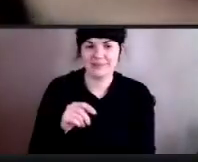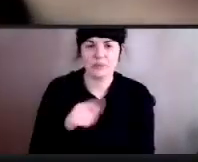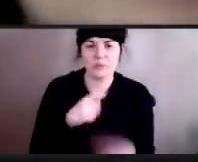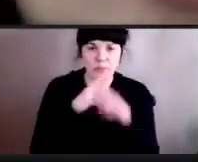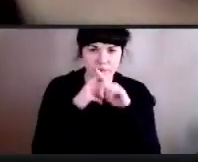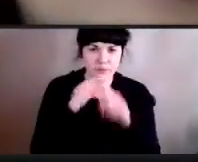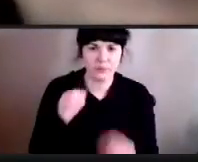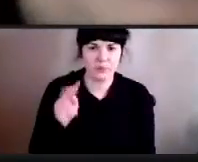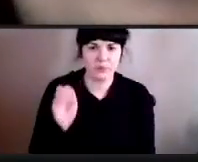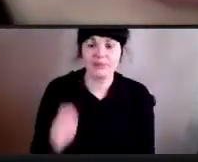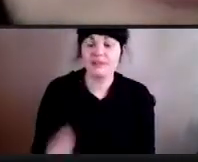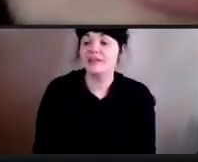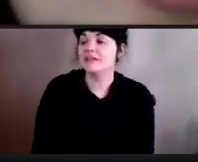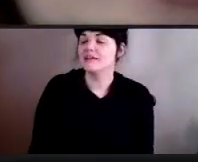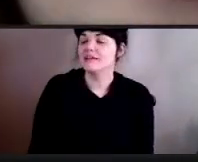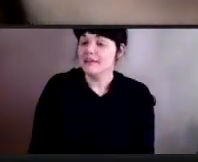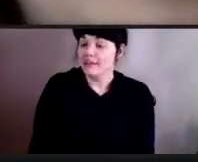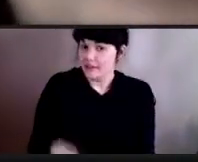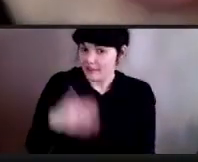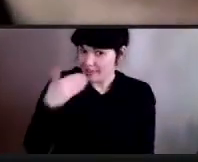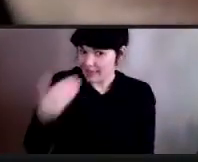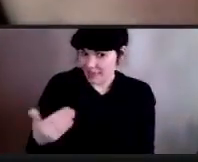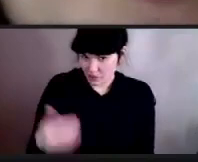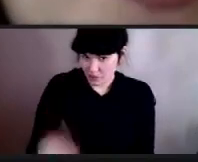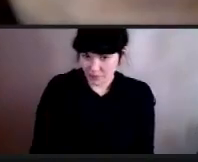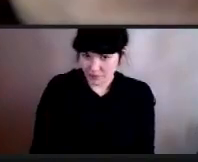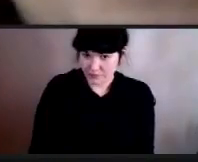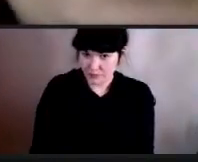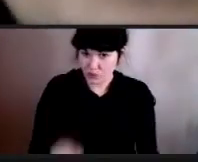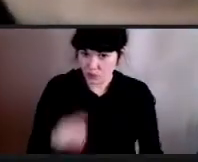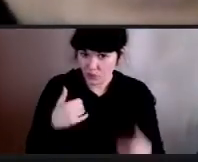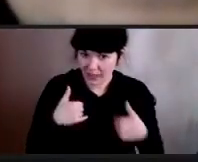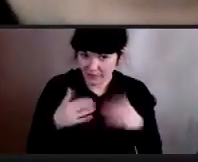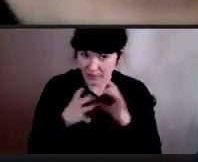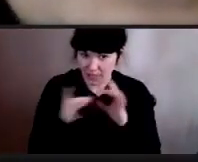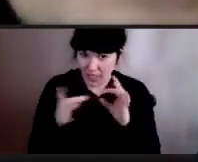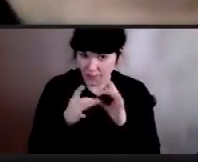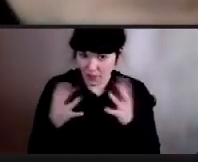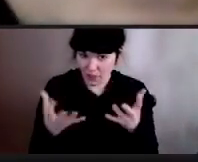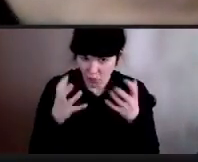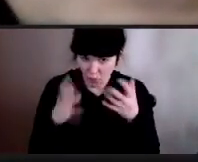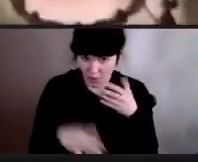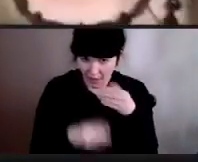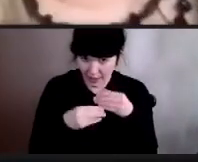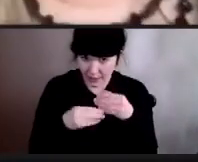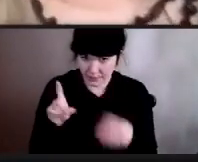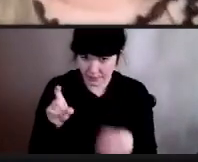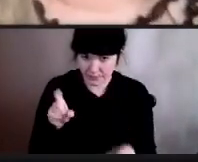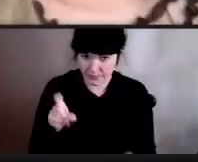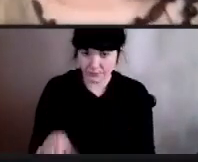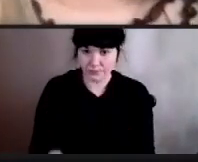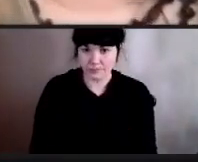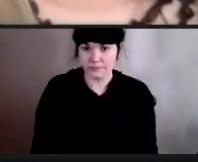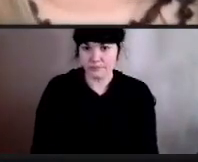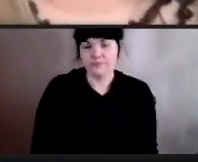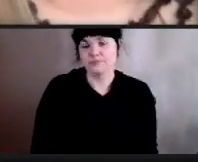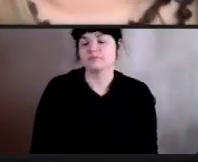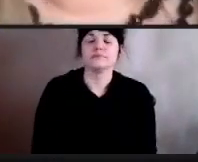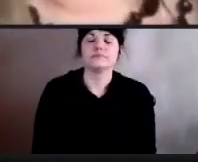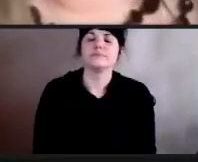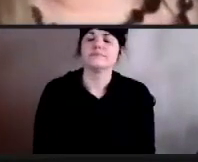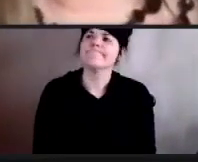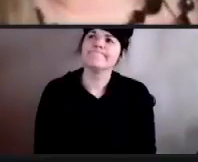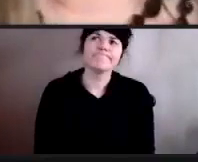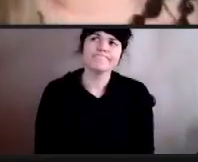Thank you. Is there, Erin, is there anything that you'd like to add as we wrap up? I don't think that I would add anything